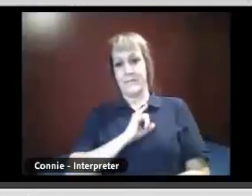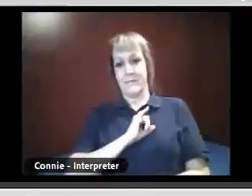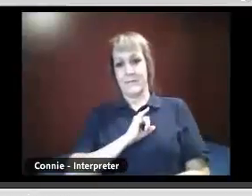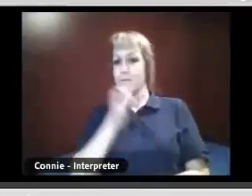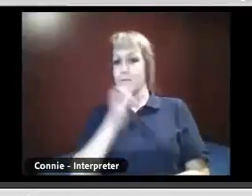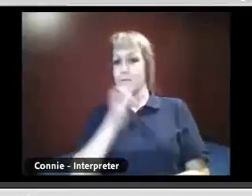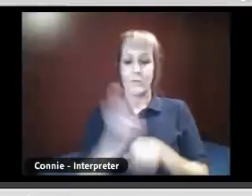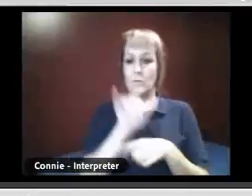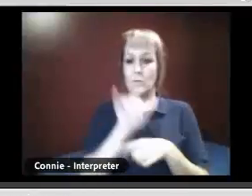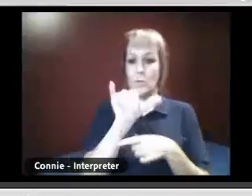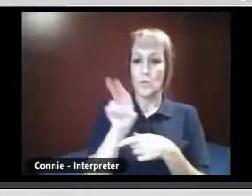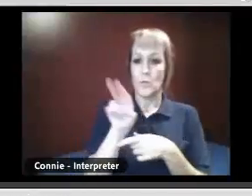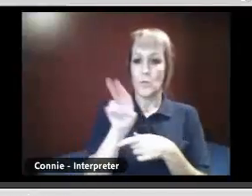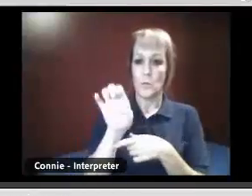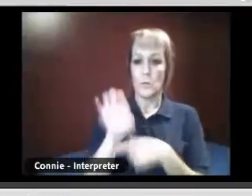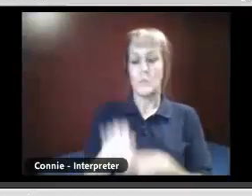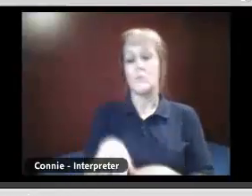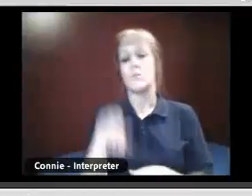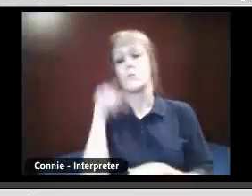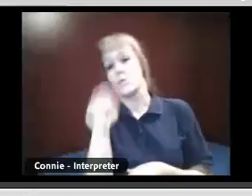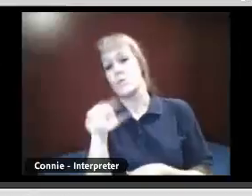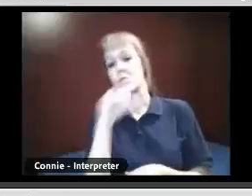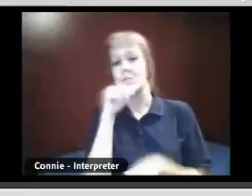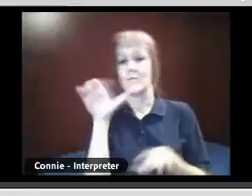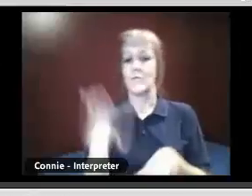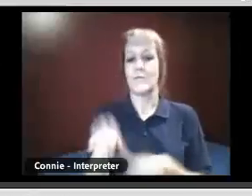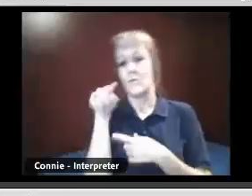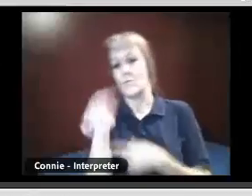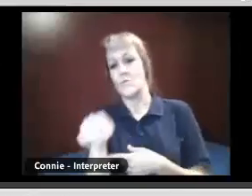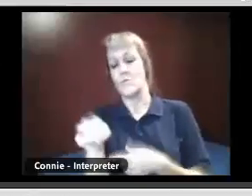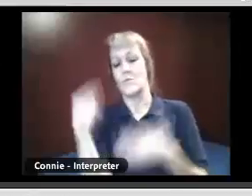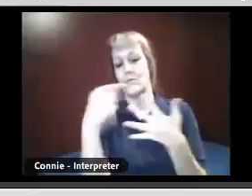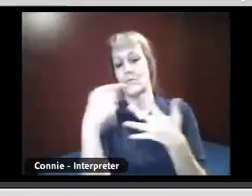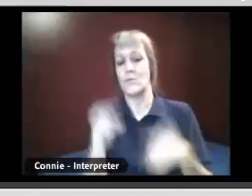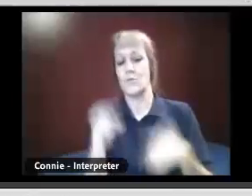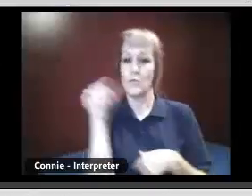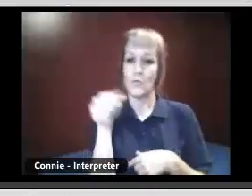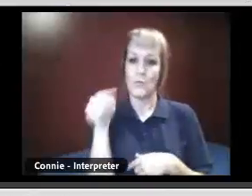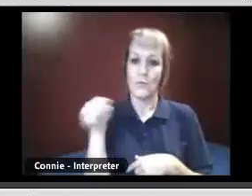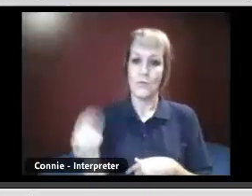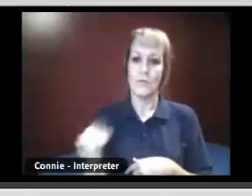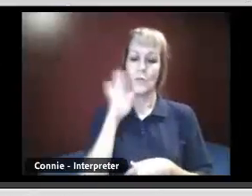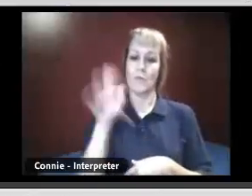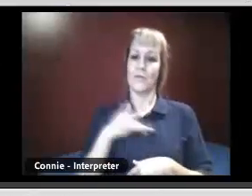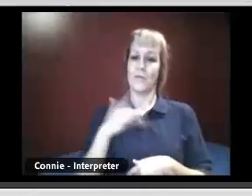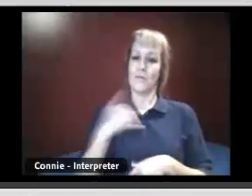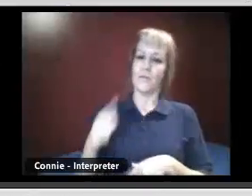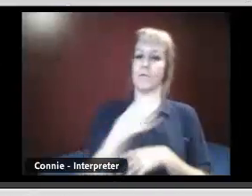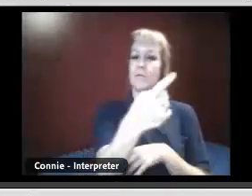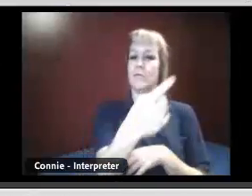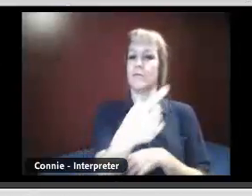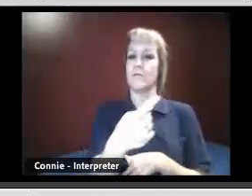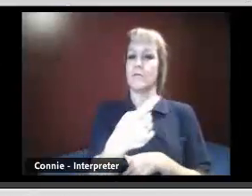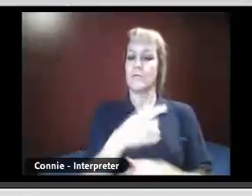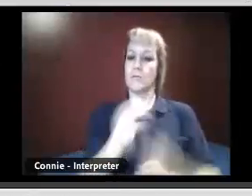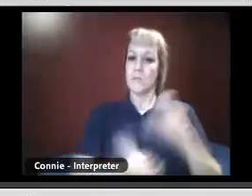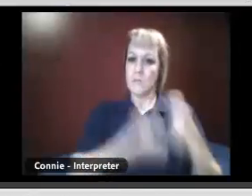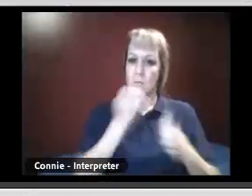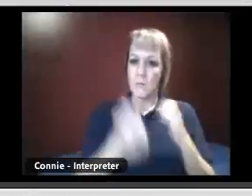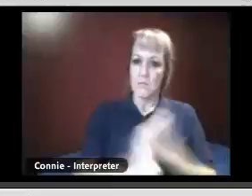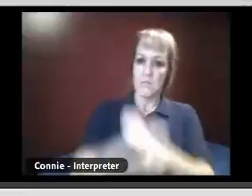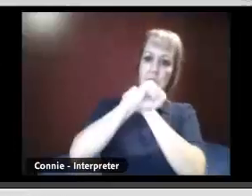you start with, well, you didn't do or you have, guess what? You are attacking. People are going to defend. Emotion rises. Everybody loses sight